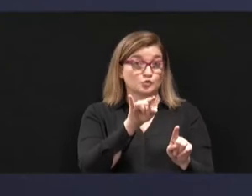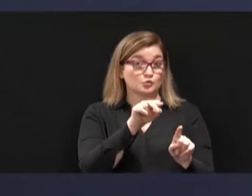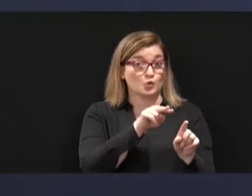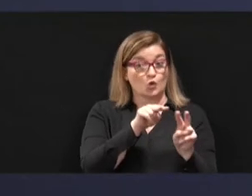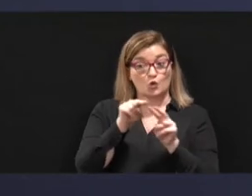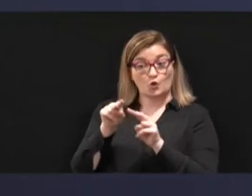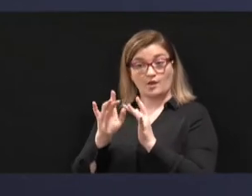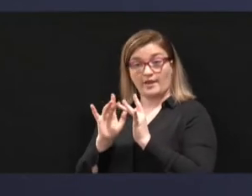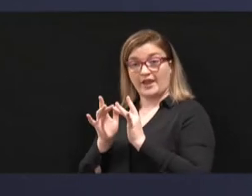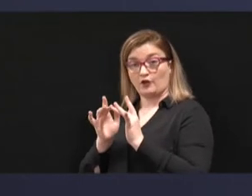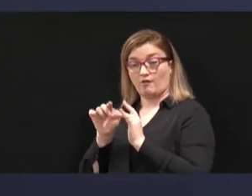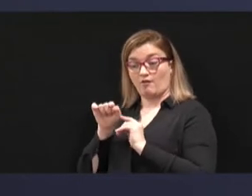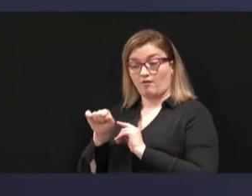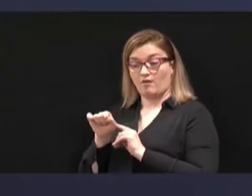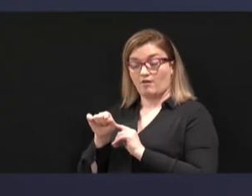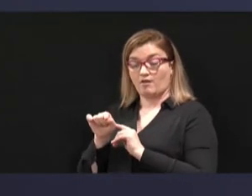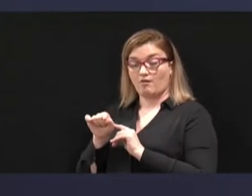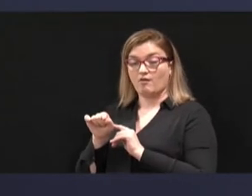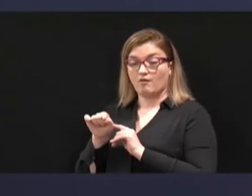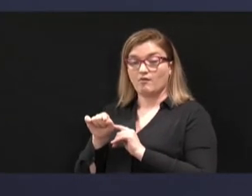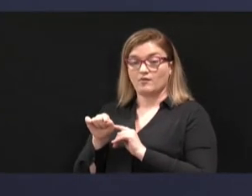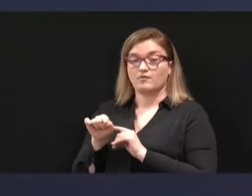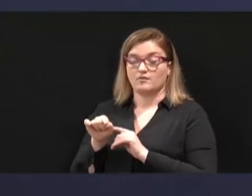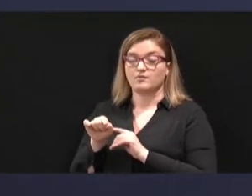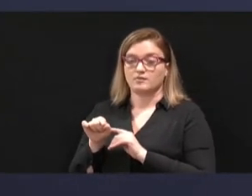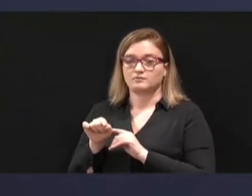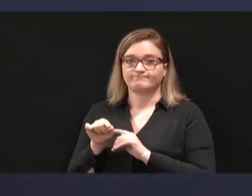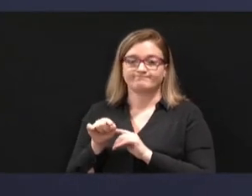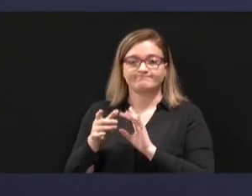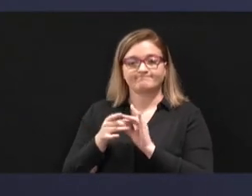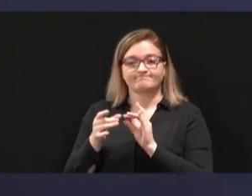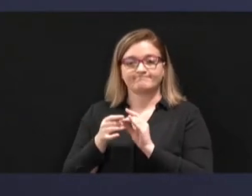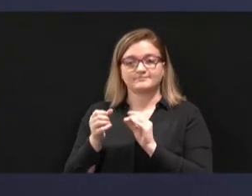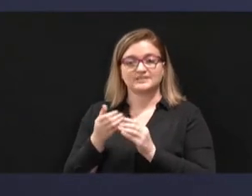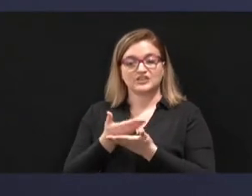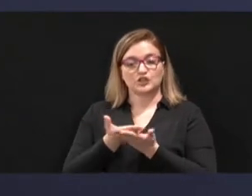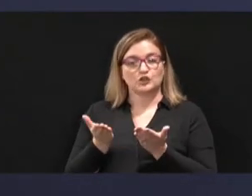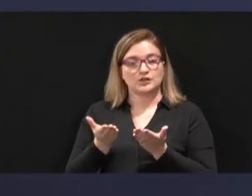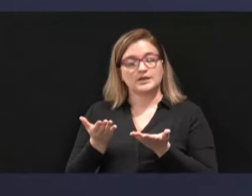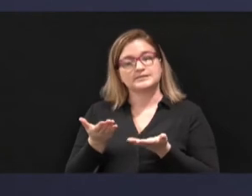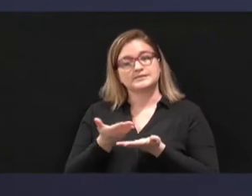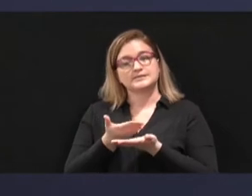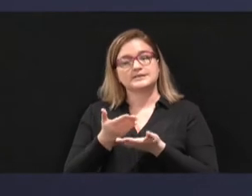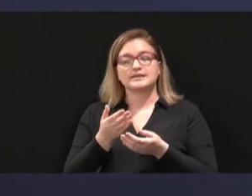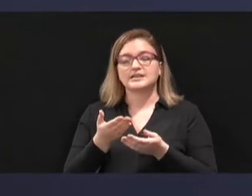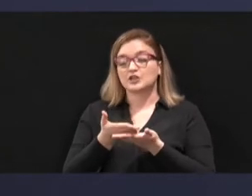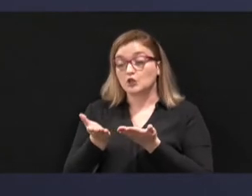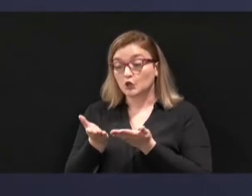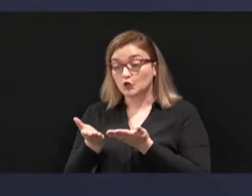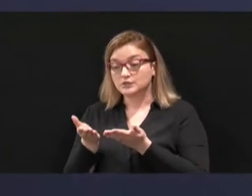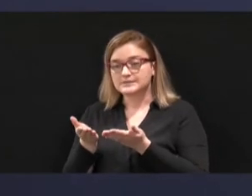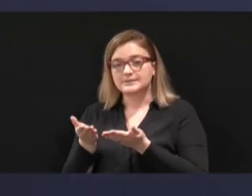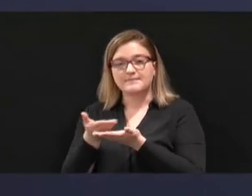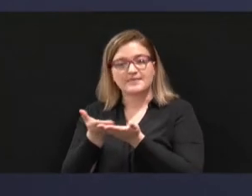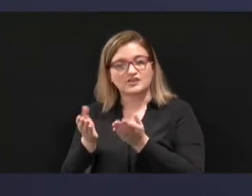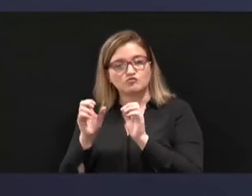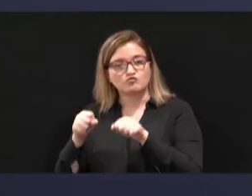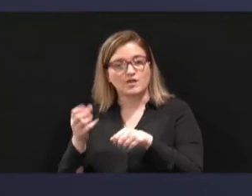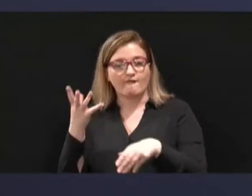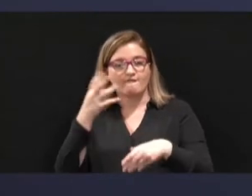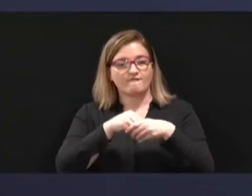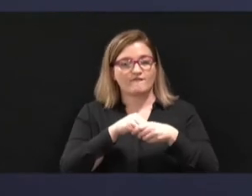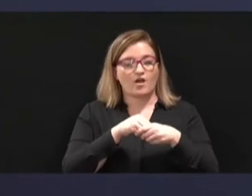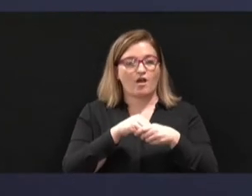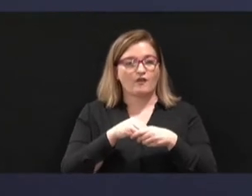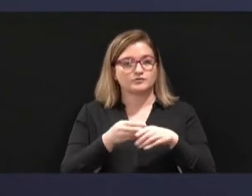internet, there's things that you say, oh, you can, here's some things that you can improve a kid's